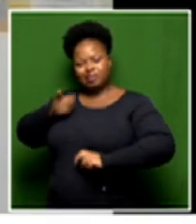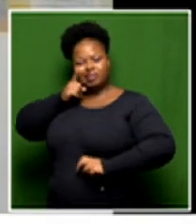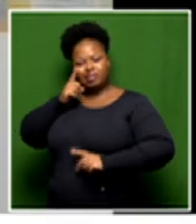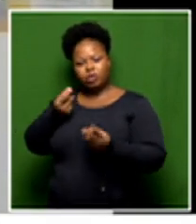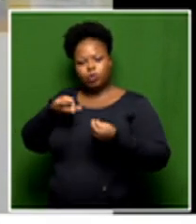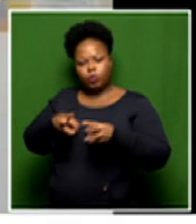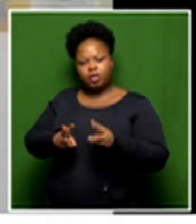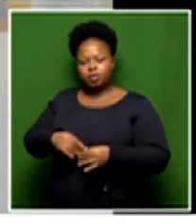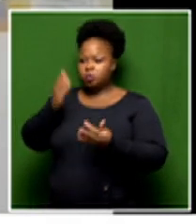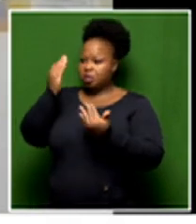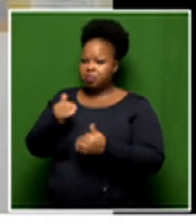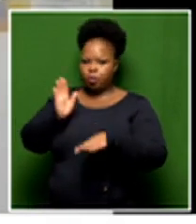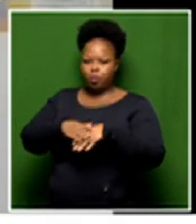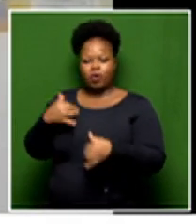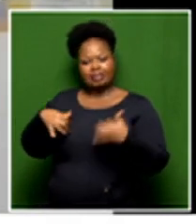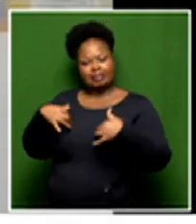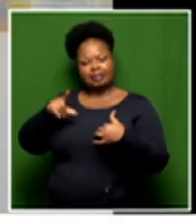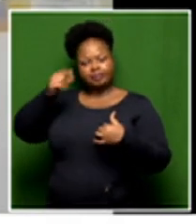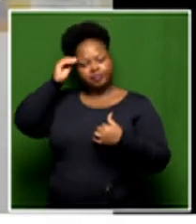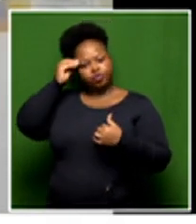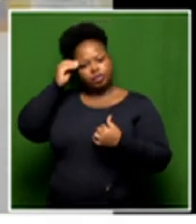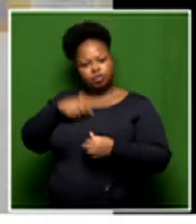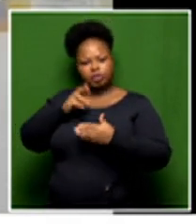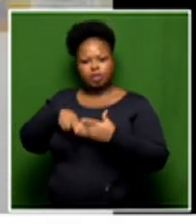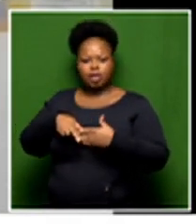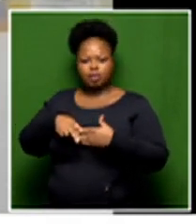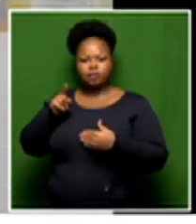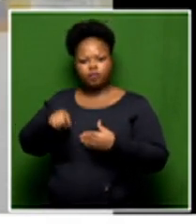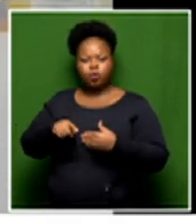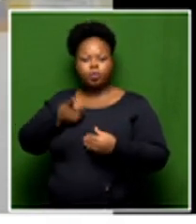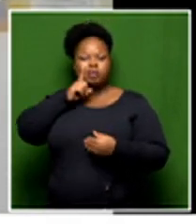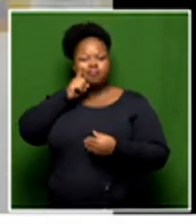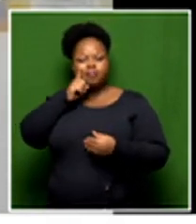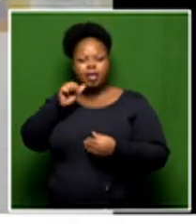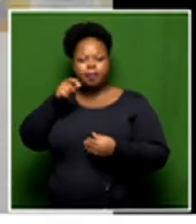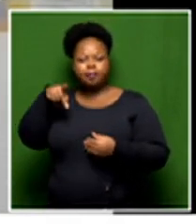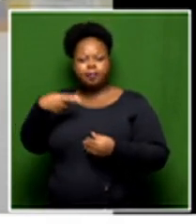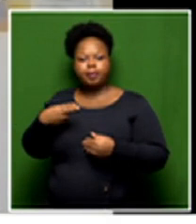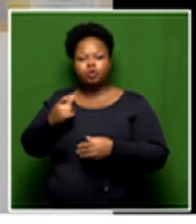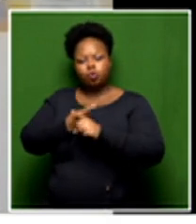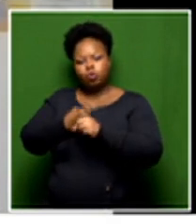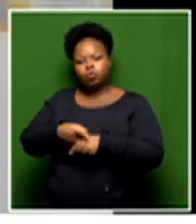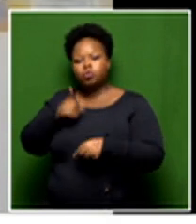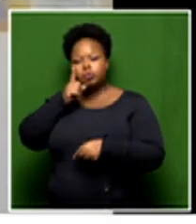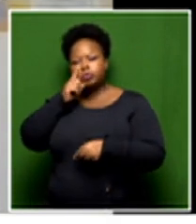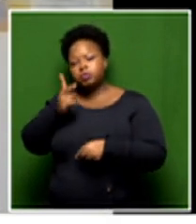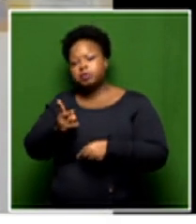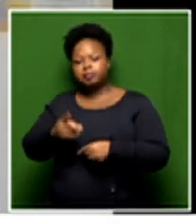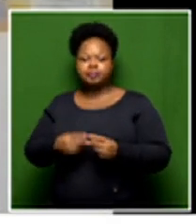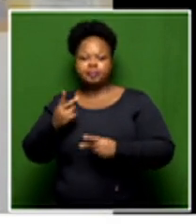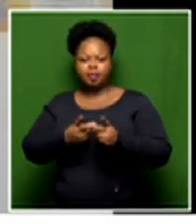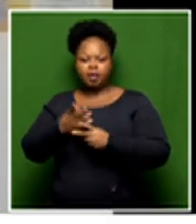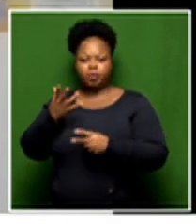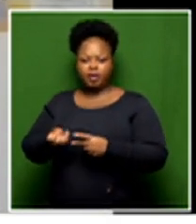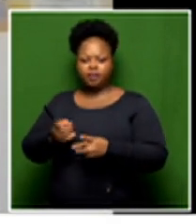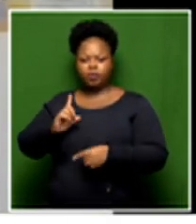And we're expecting some very exciting results from the AMP trial. So we have that to look forward to. Then we have